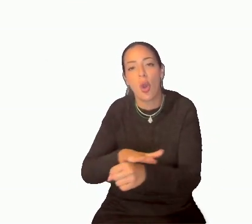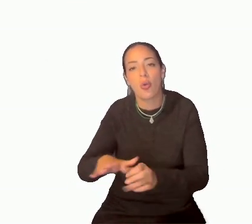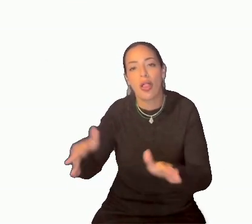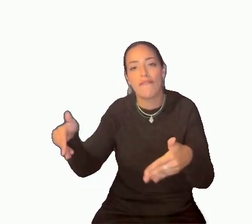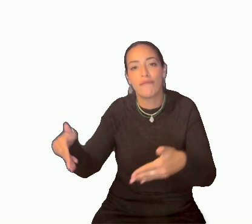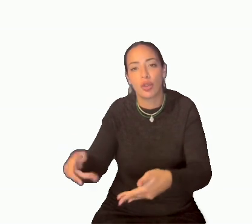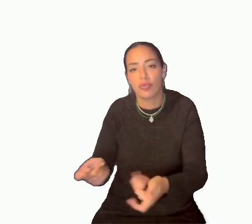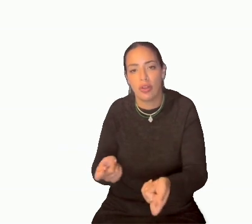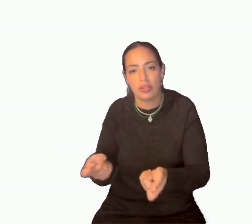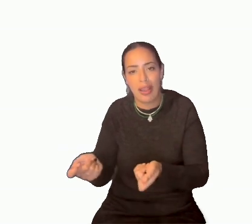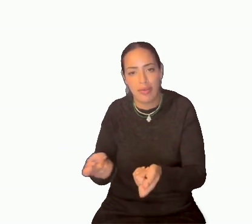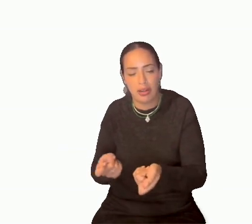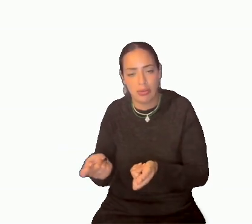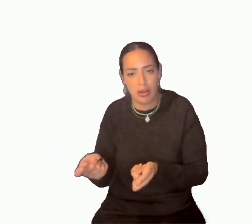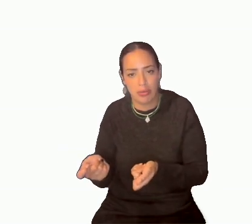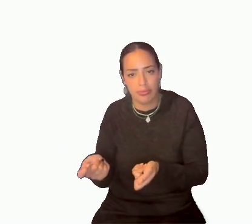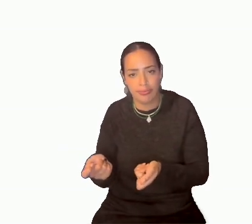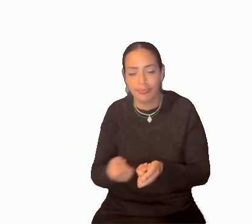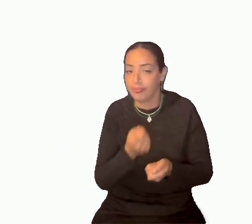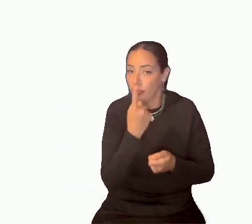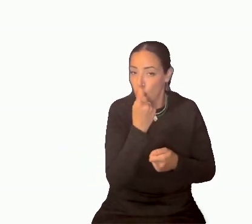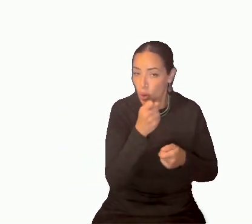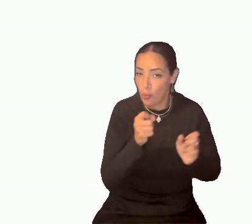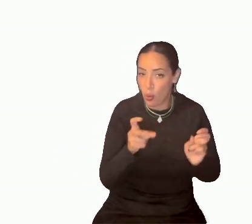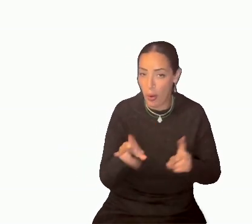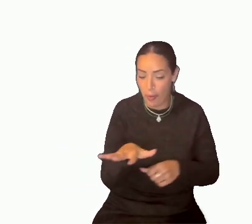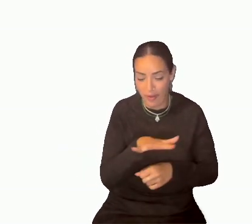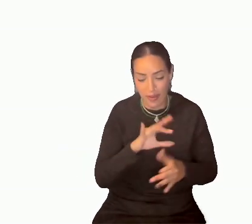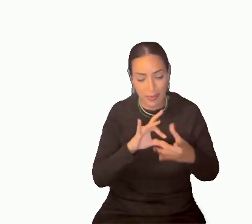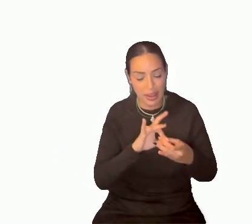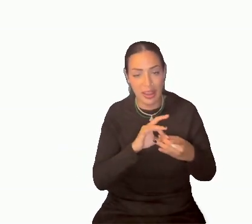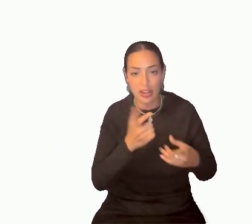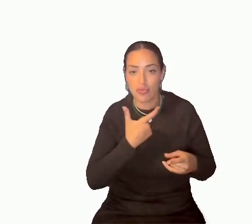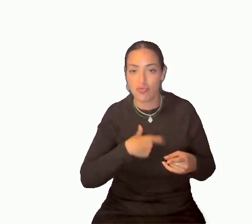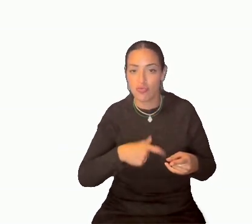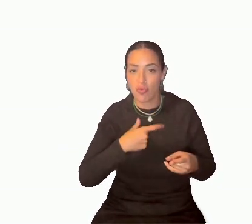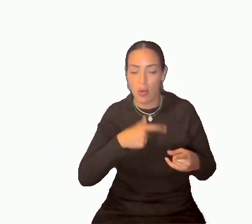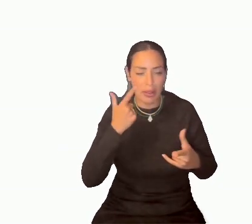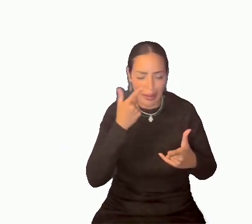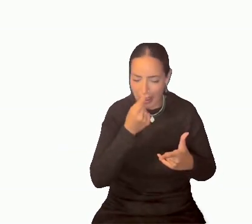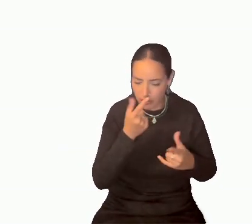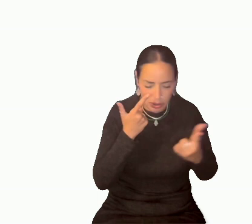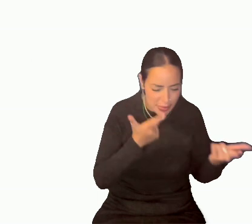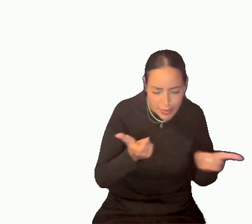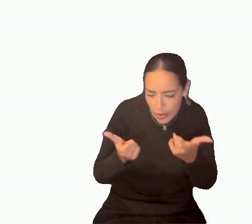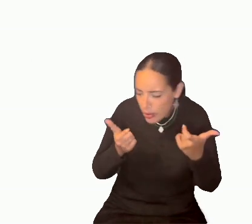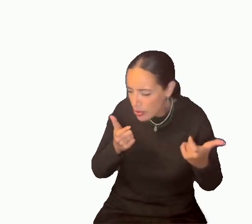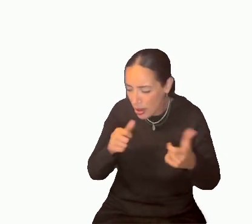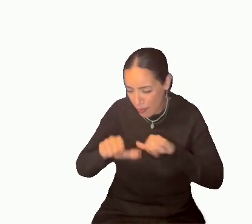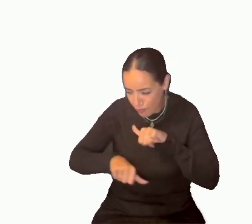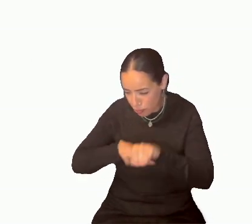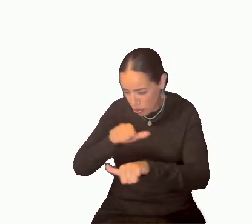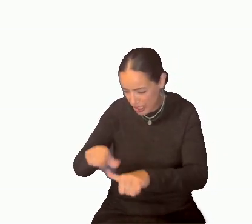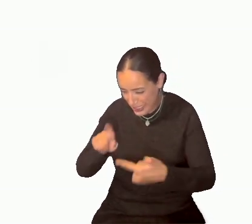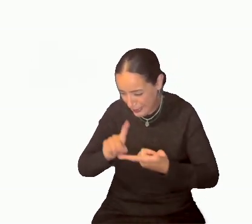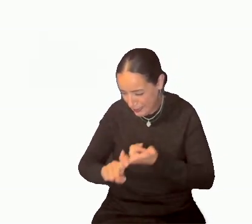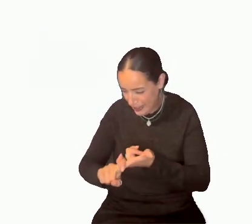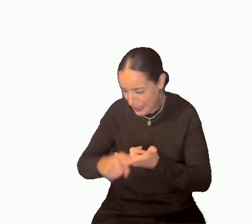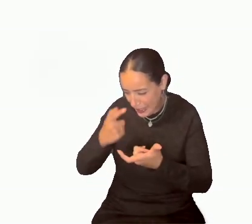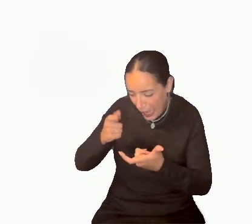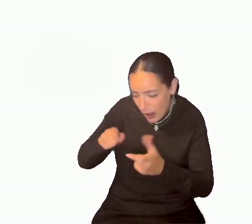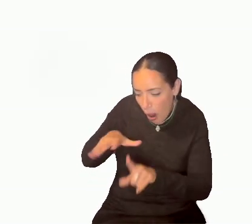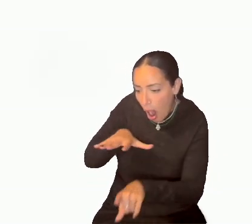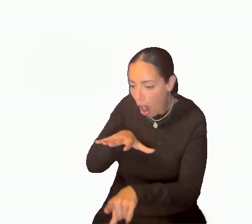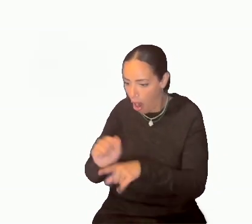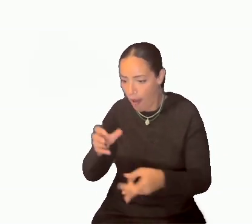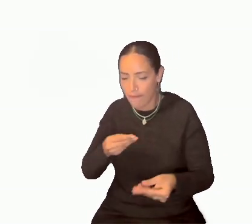This provides yet another example of the ways in which the family liaison role can be used to seek out flexibility in the processes which follow a sudden death,